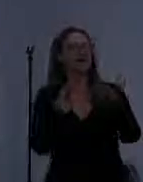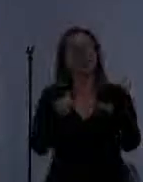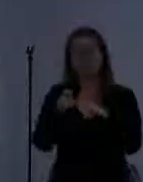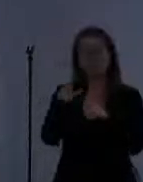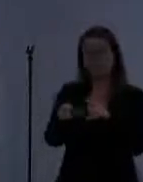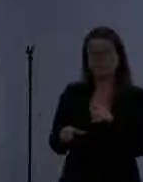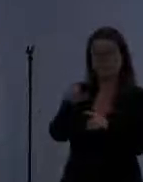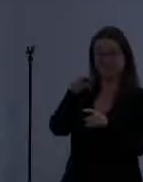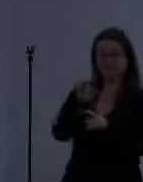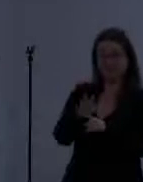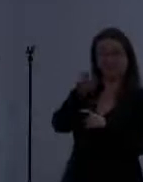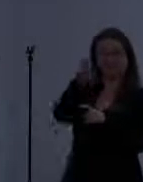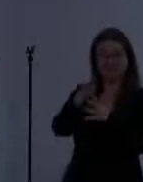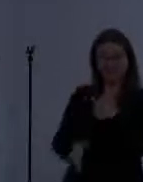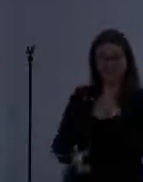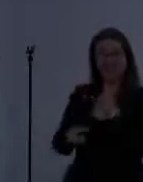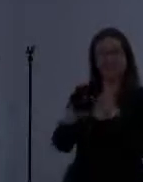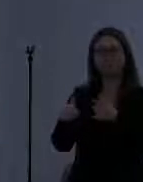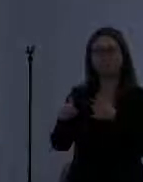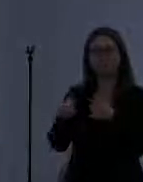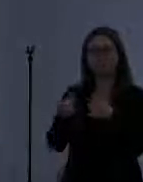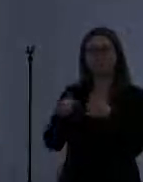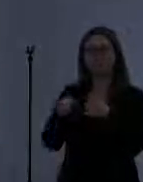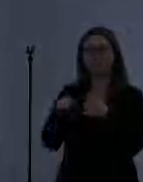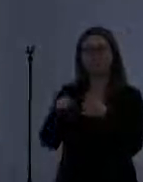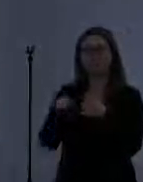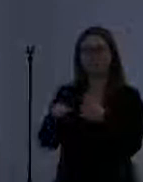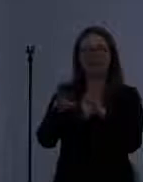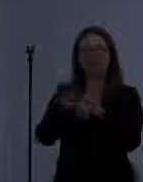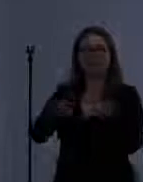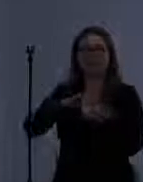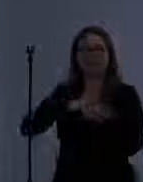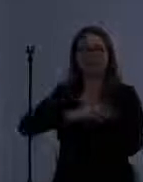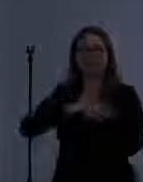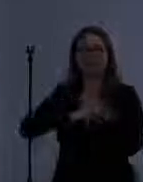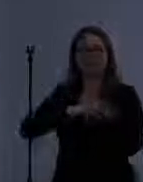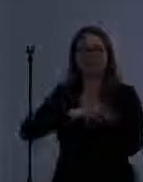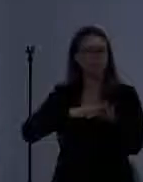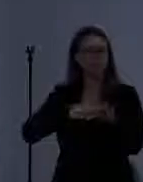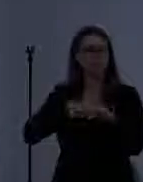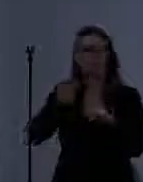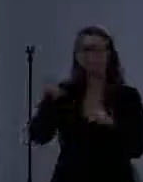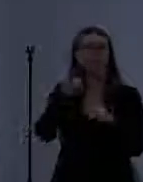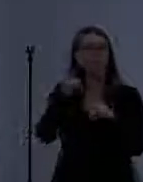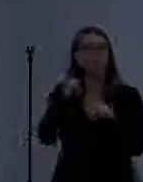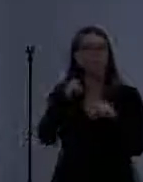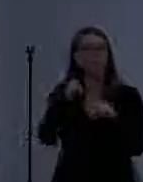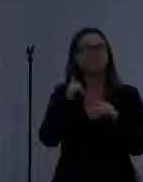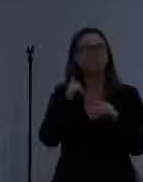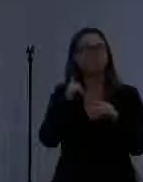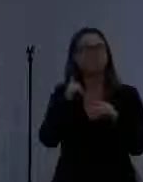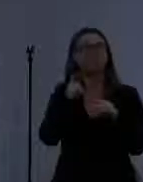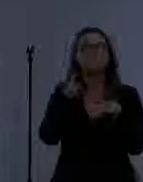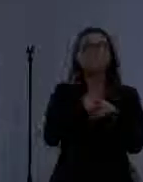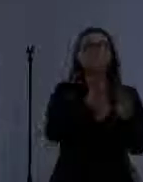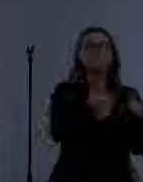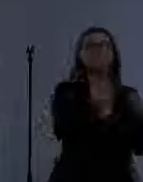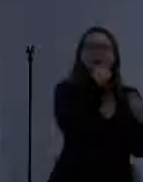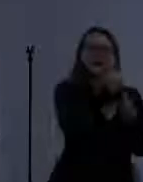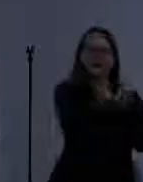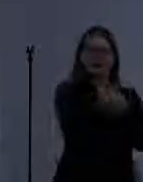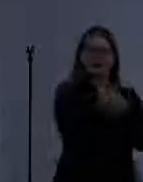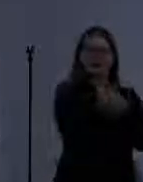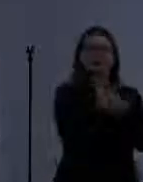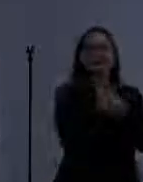the disability, and the person with the disability doesn't have to have made the complaint with the provider before coming to us either. fair enough,